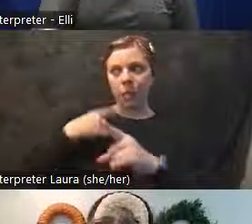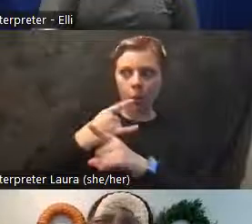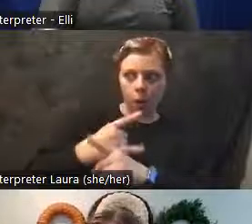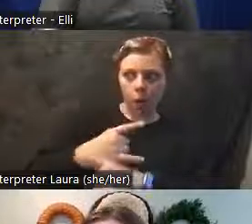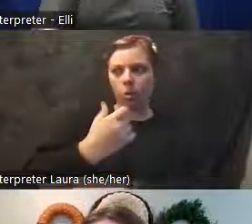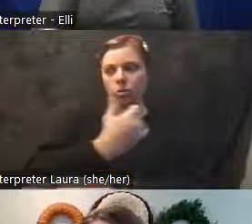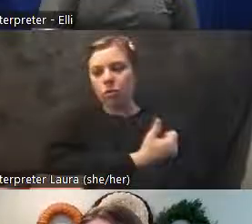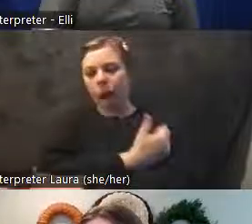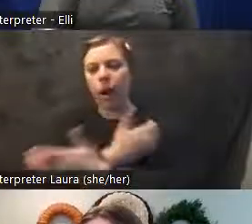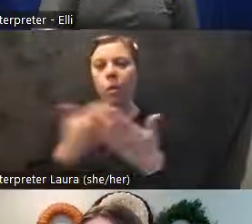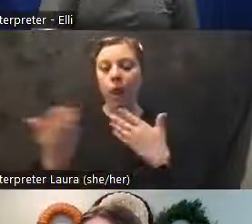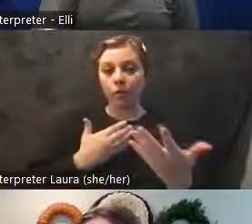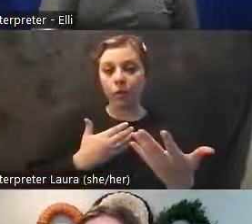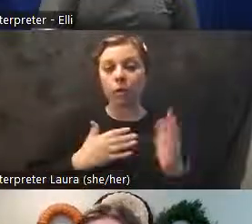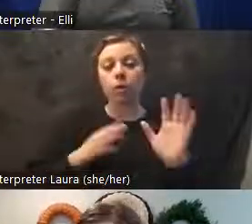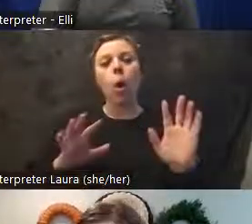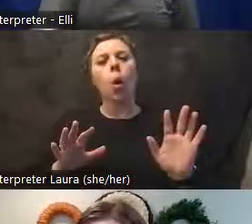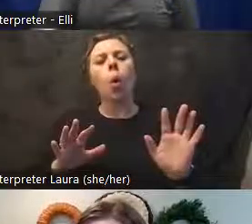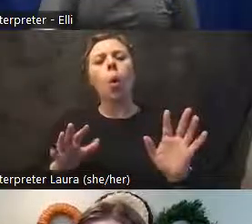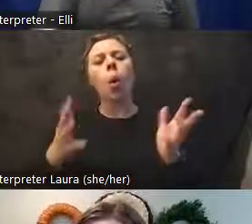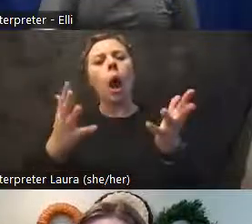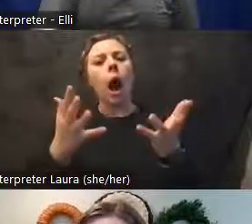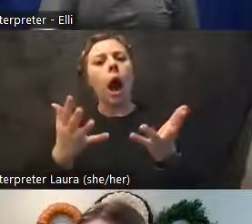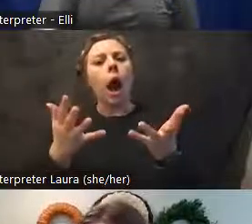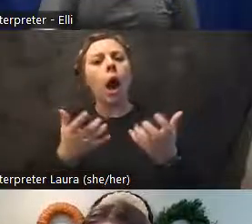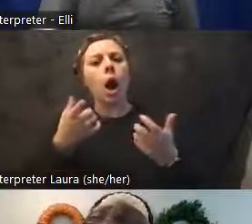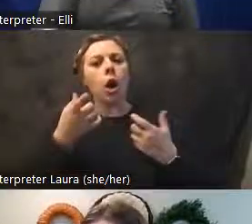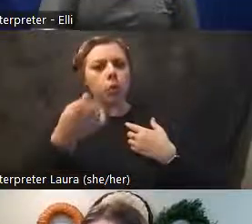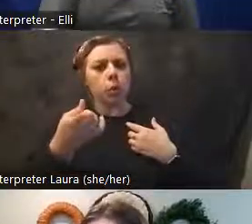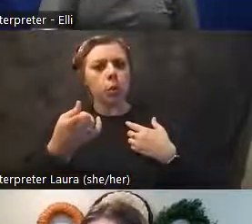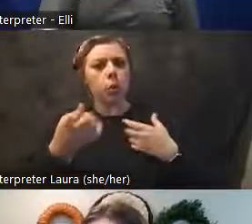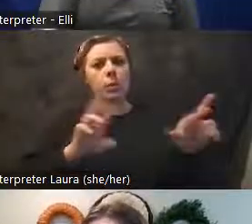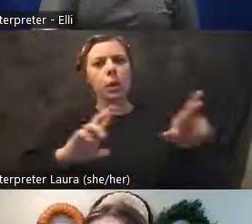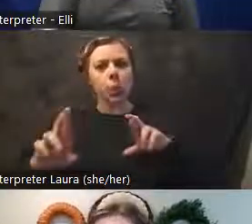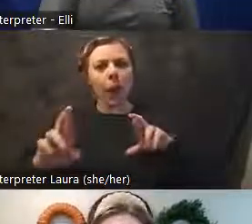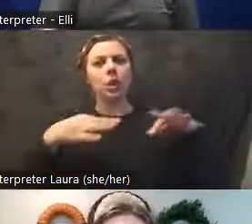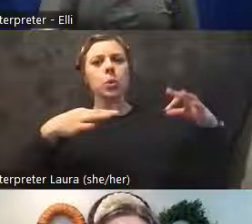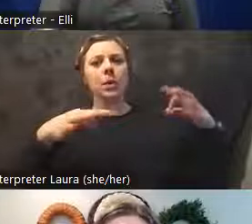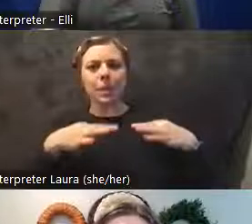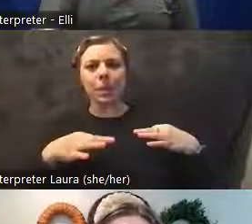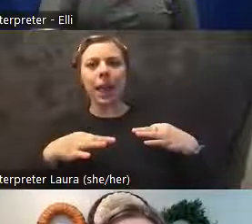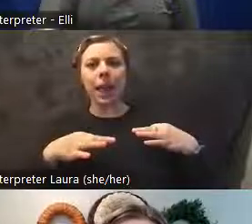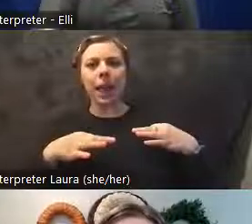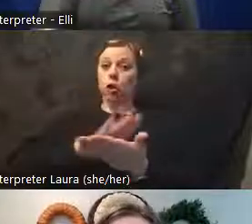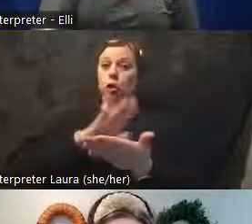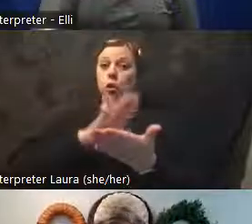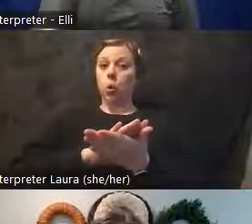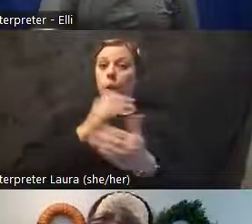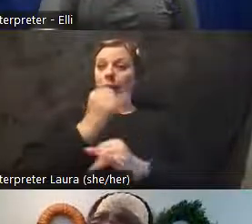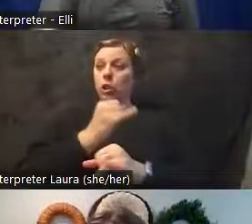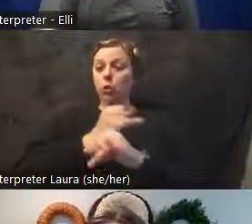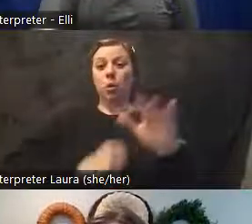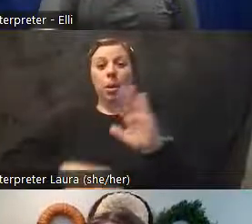accurately describe any sort of institutional policy around drug and alcohol use? And